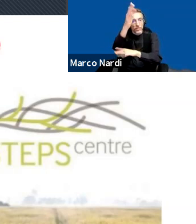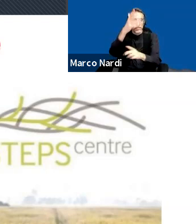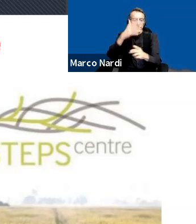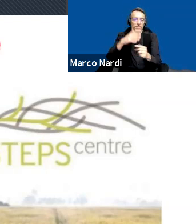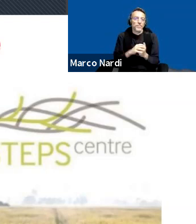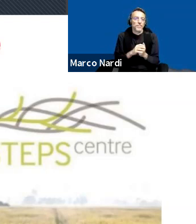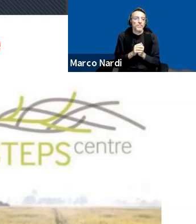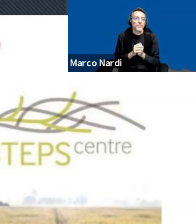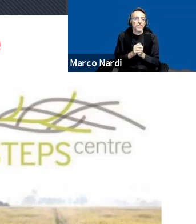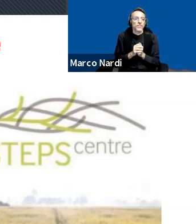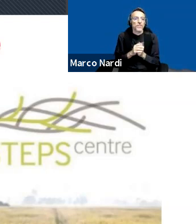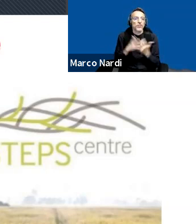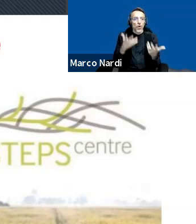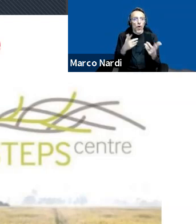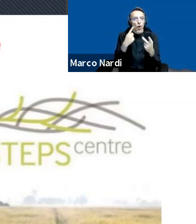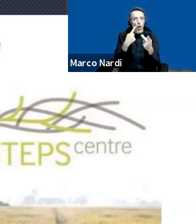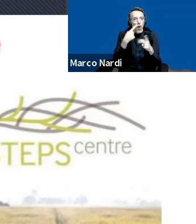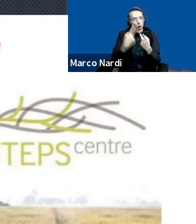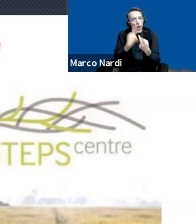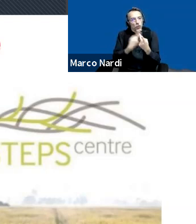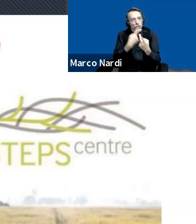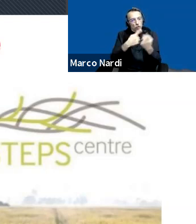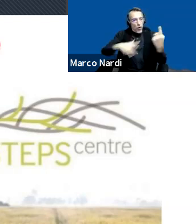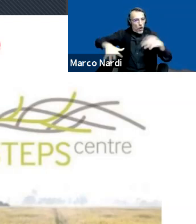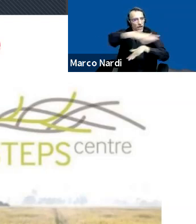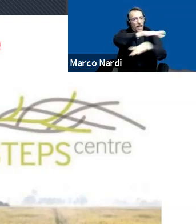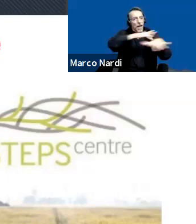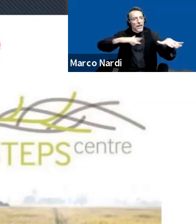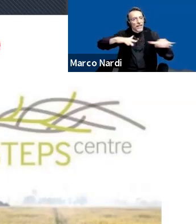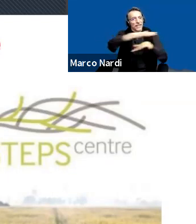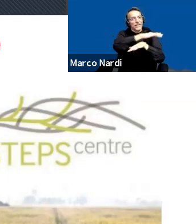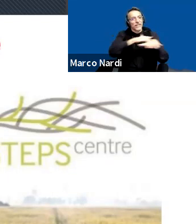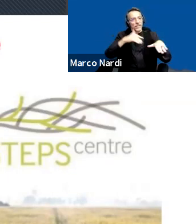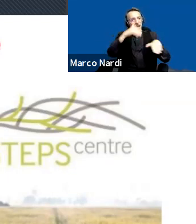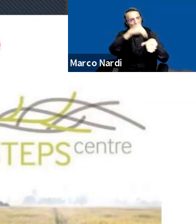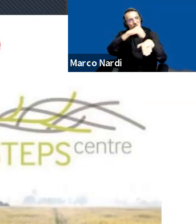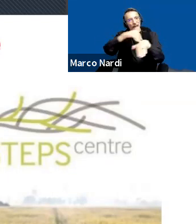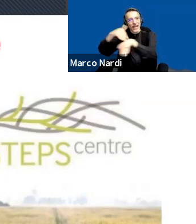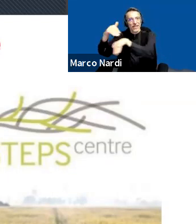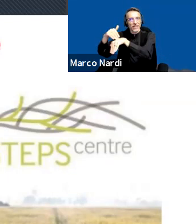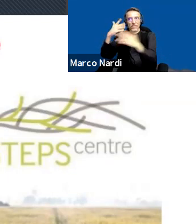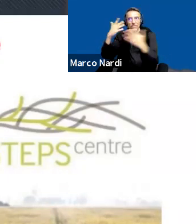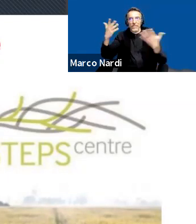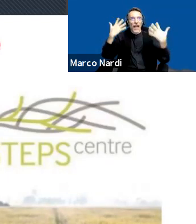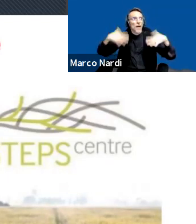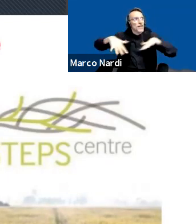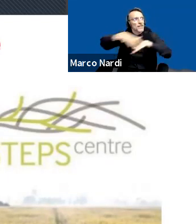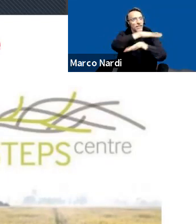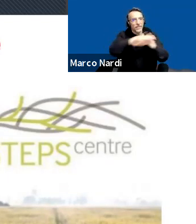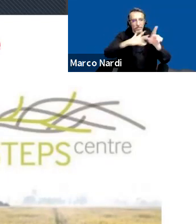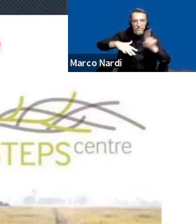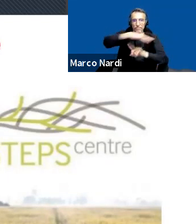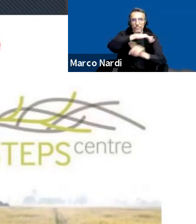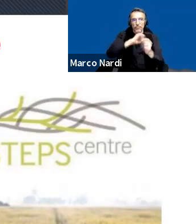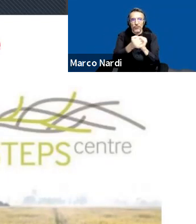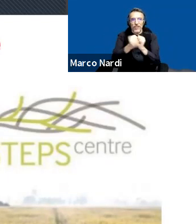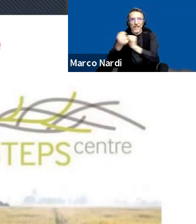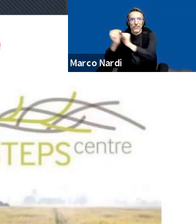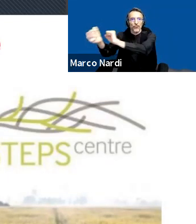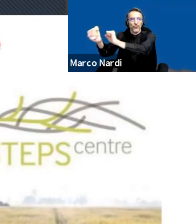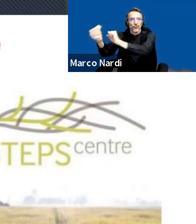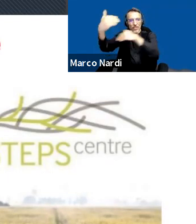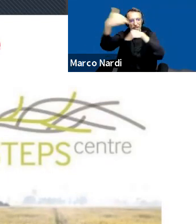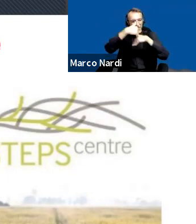environmental justice, responding to really dramatic disruptions around climate and environmental change. And this is just